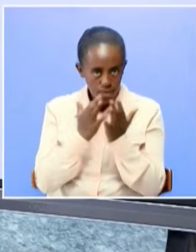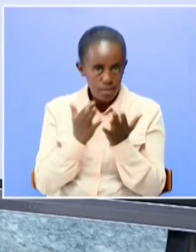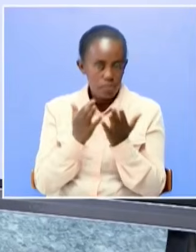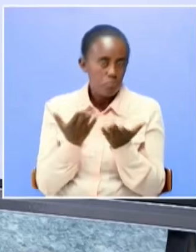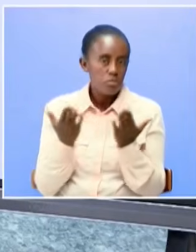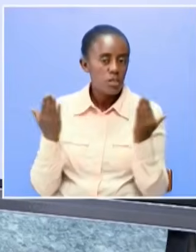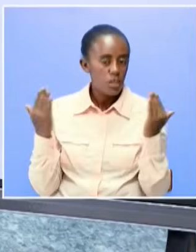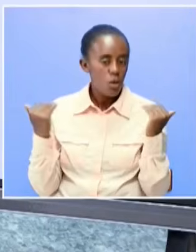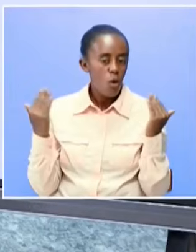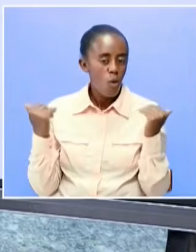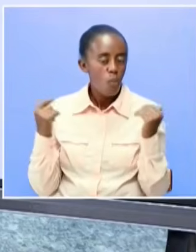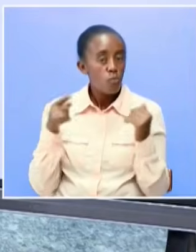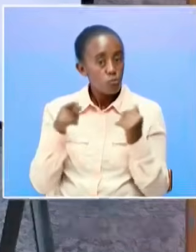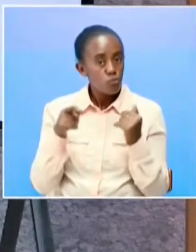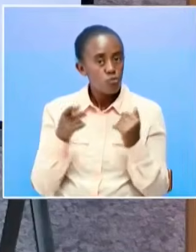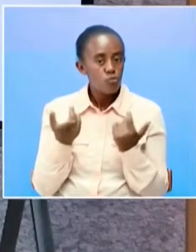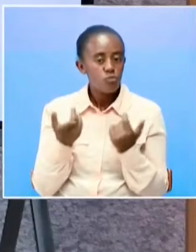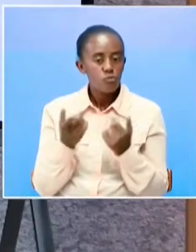I hope you're with me.